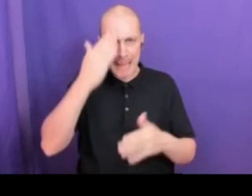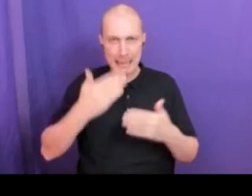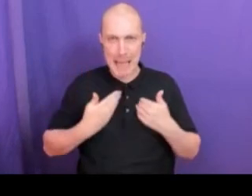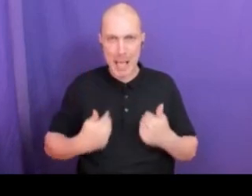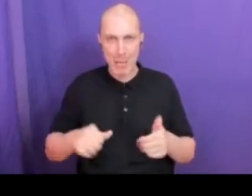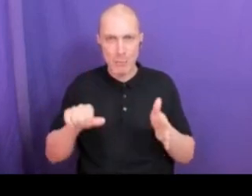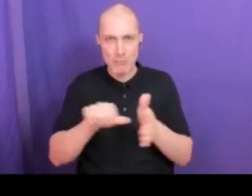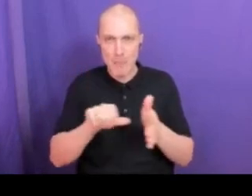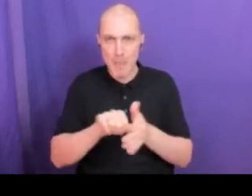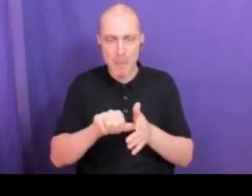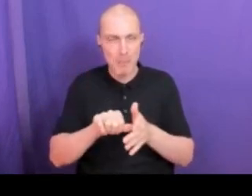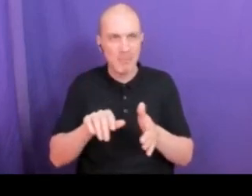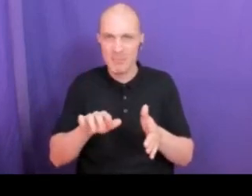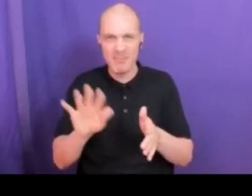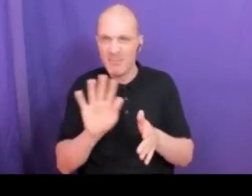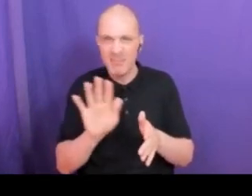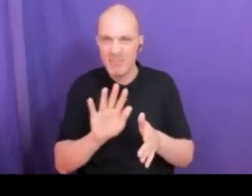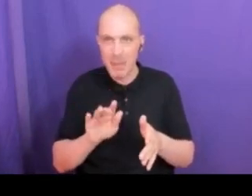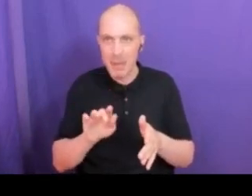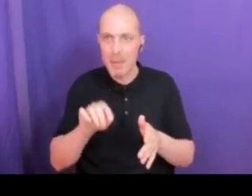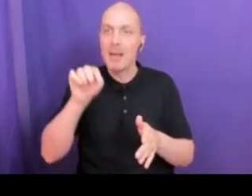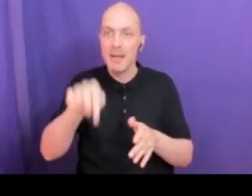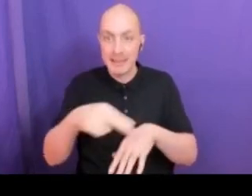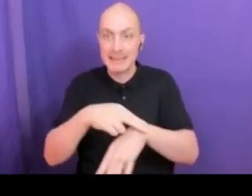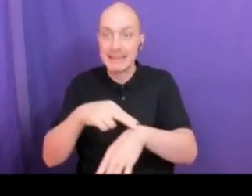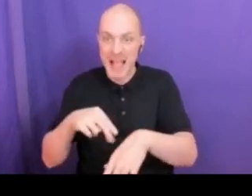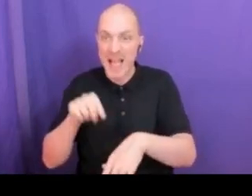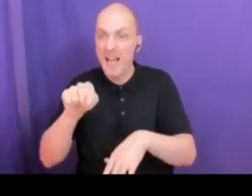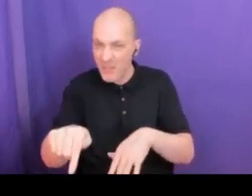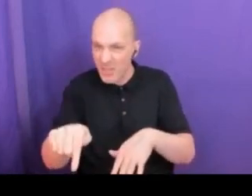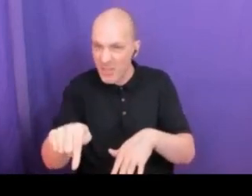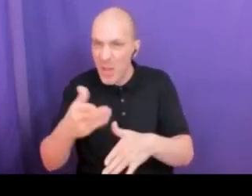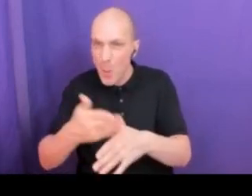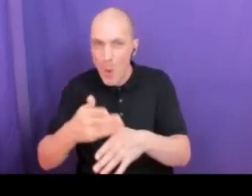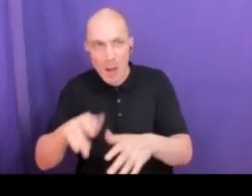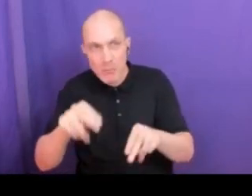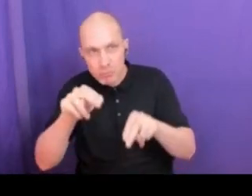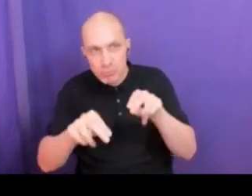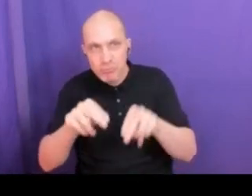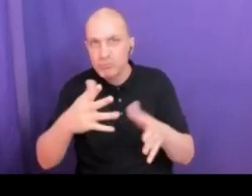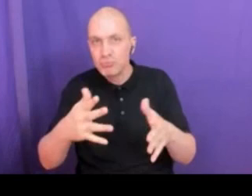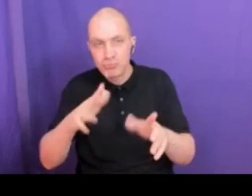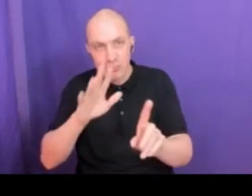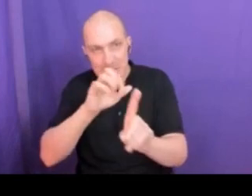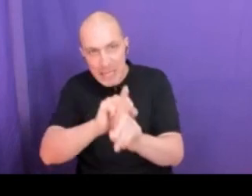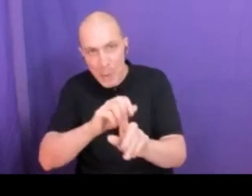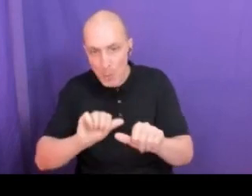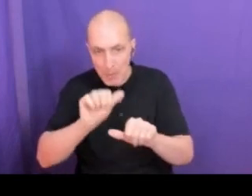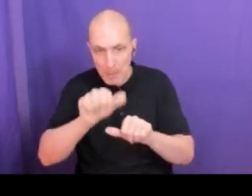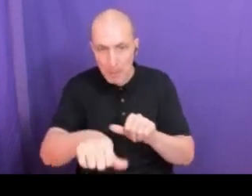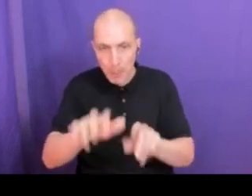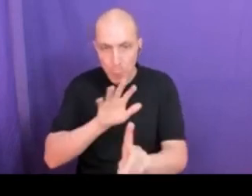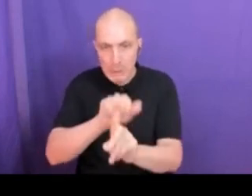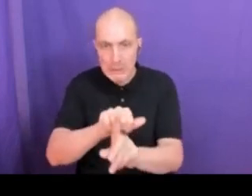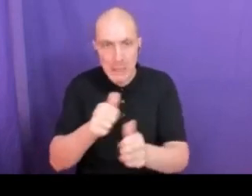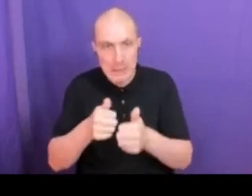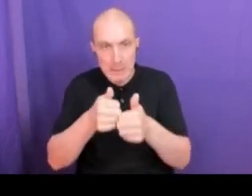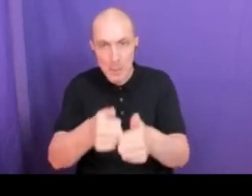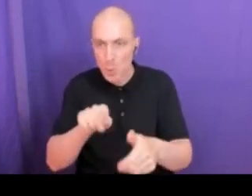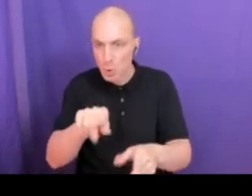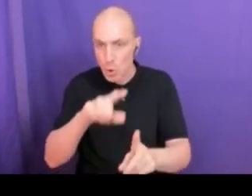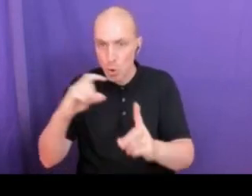with patients, whether it's assessments, diagnostics, or whether it's post-diagnostic support. That'll generally come from a community mental health team.